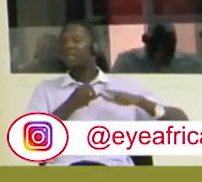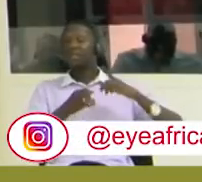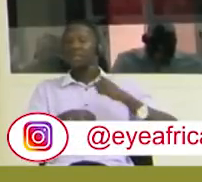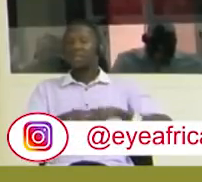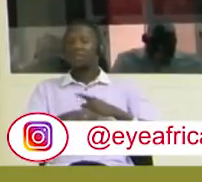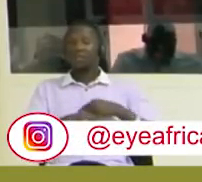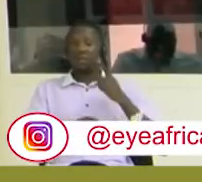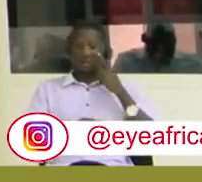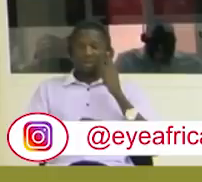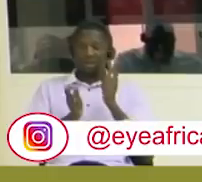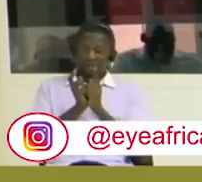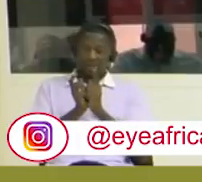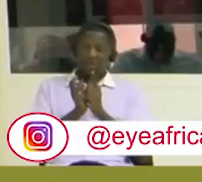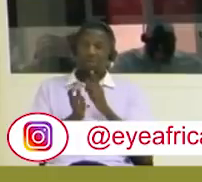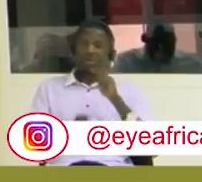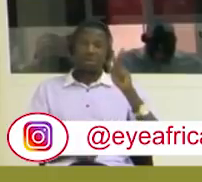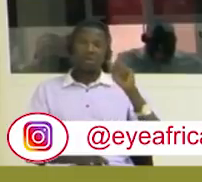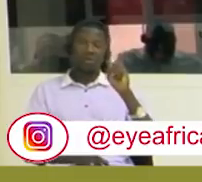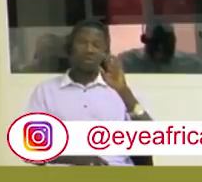airport when we went to see off Jammeh.